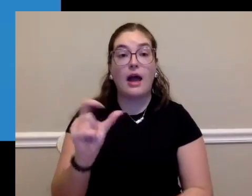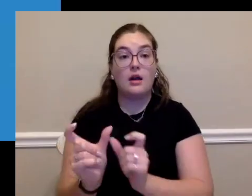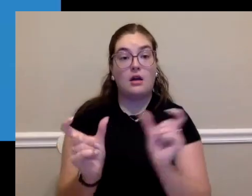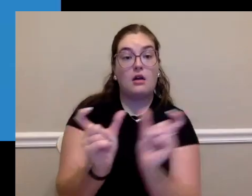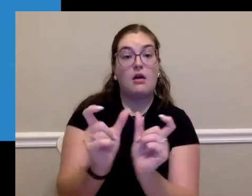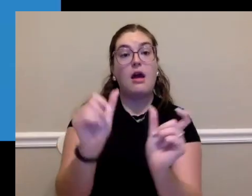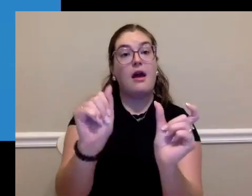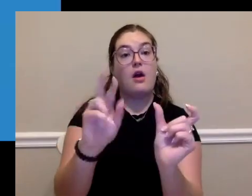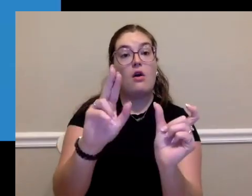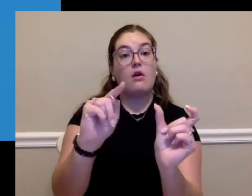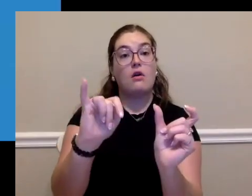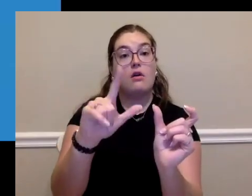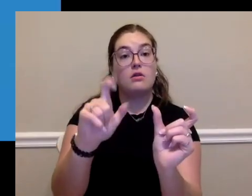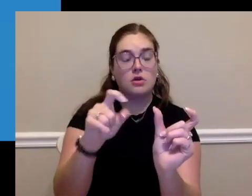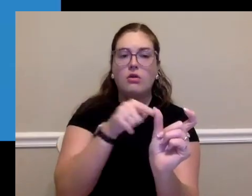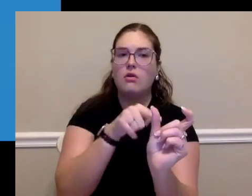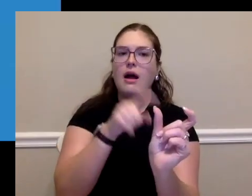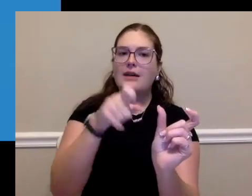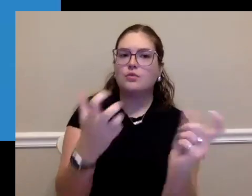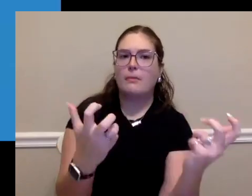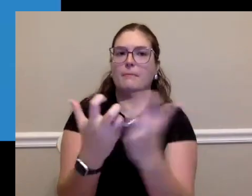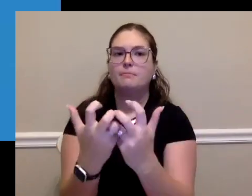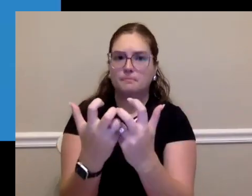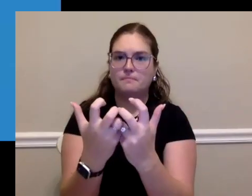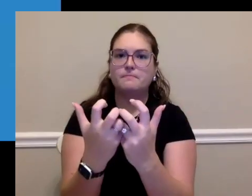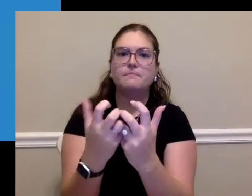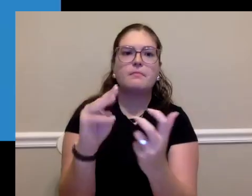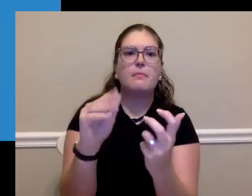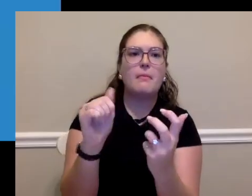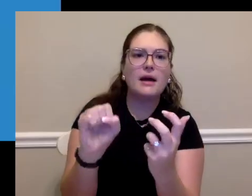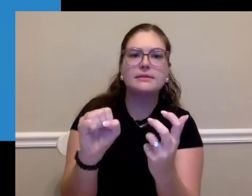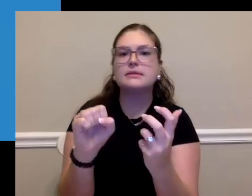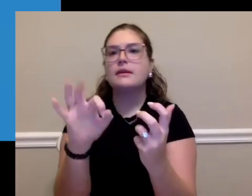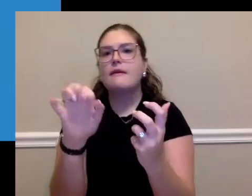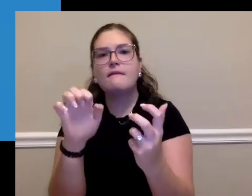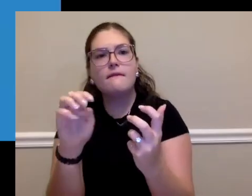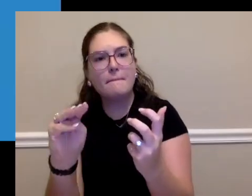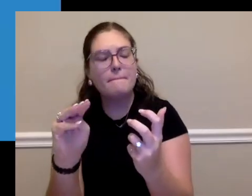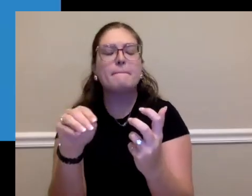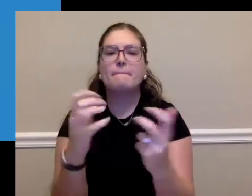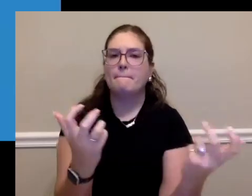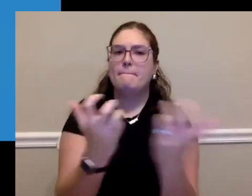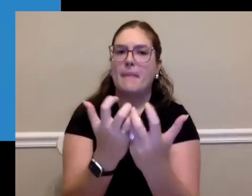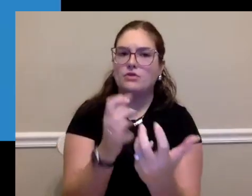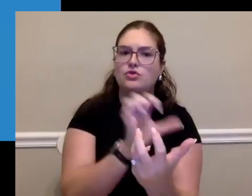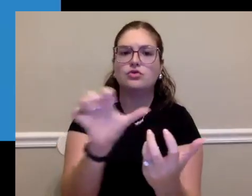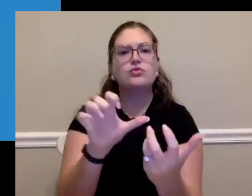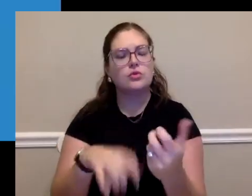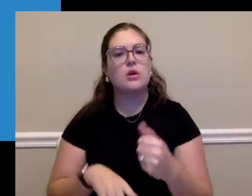to also be in masculine, feminine, and the adjectives as well. Some languages, the